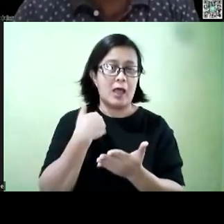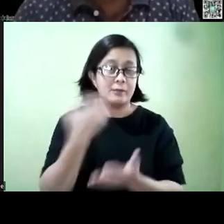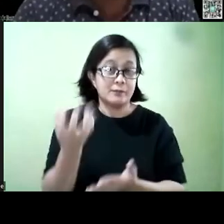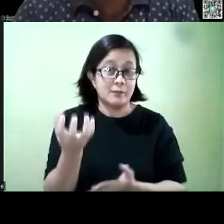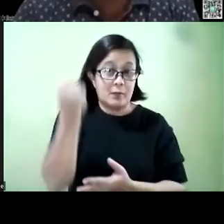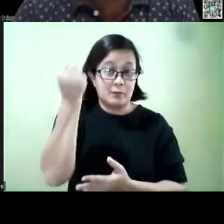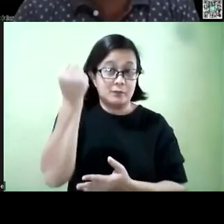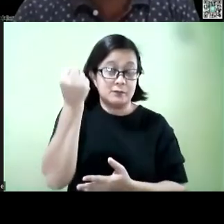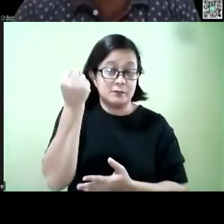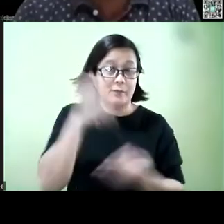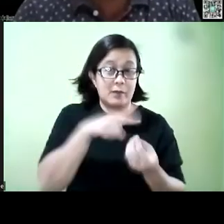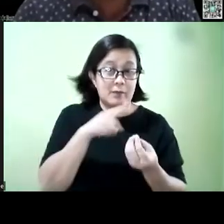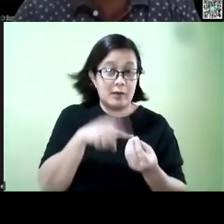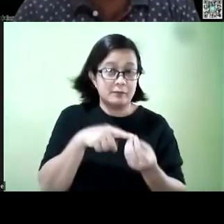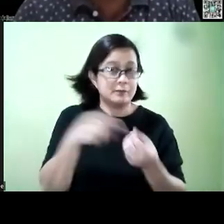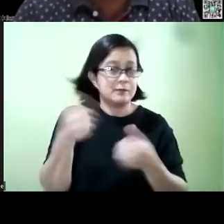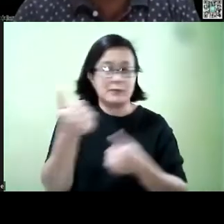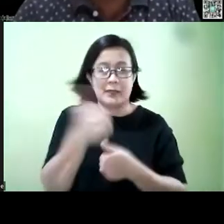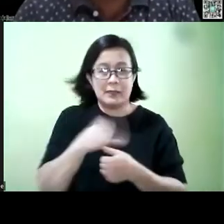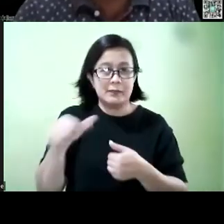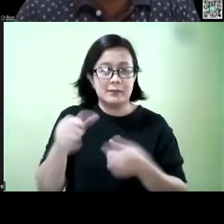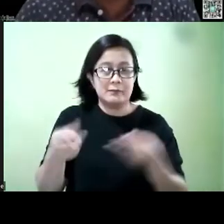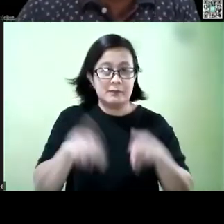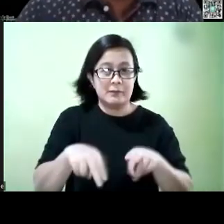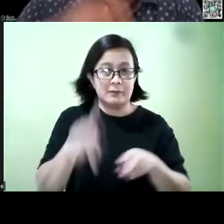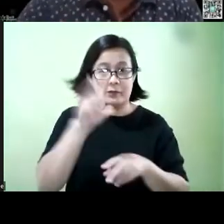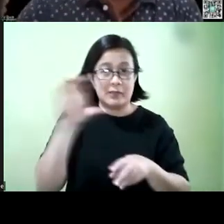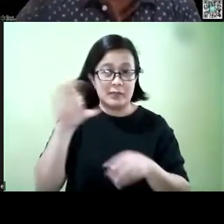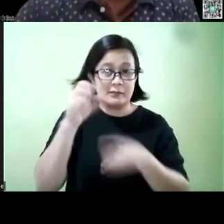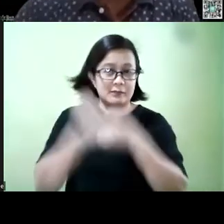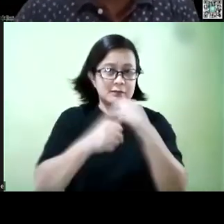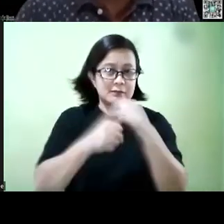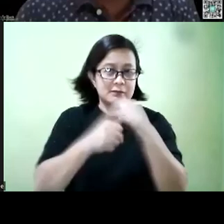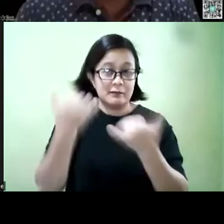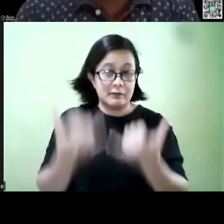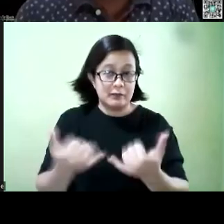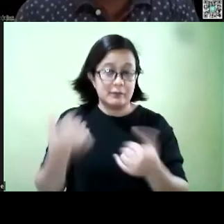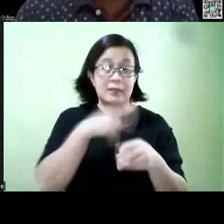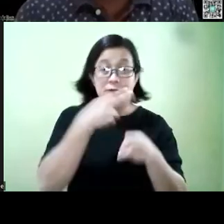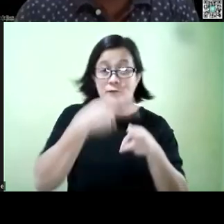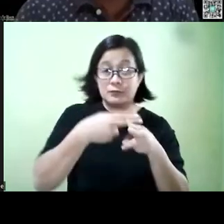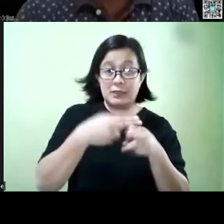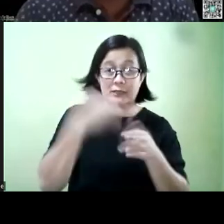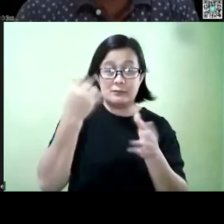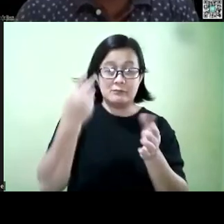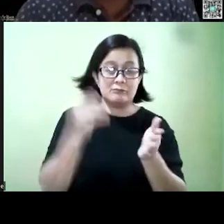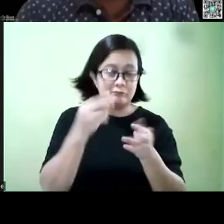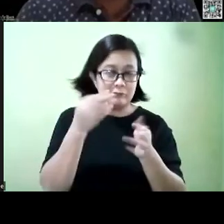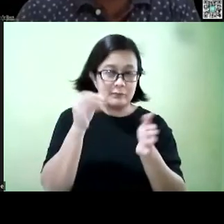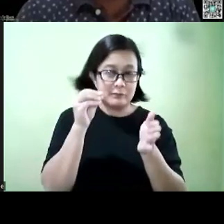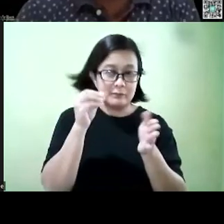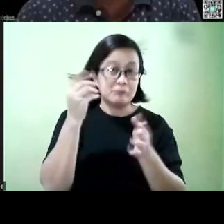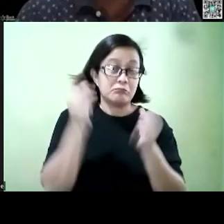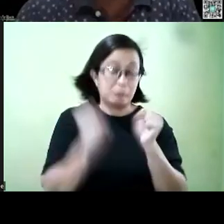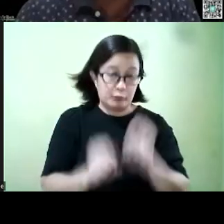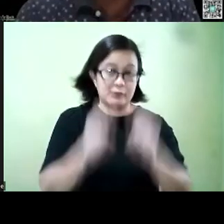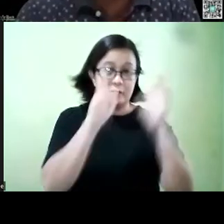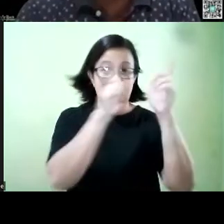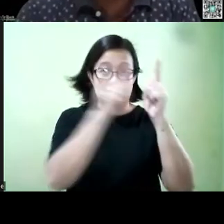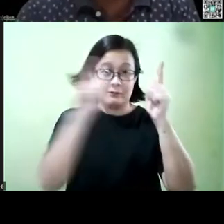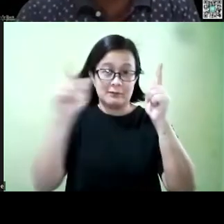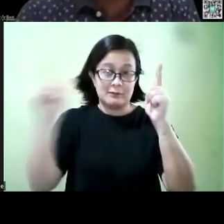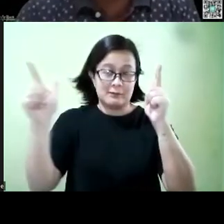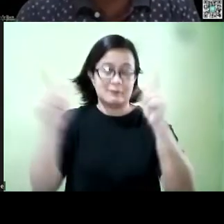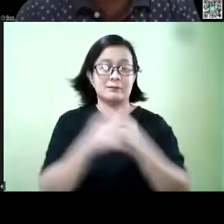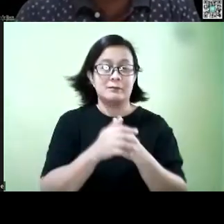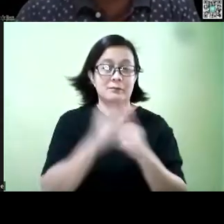it. Whatever happens, so 100 years from now, your name and that idea will be in the library. You know, it will be in the LRC. You know, hopefully, Benilde